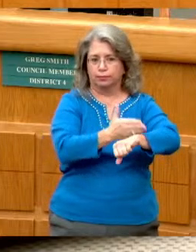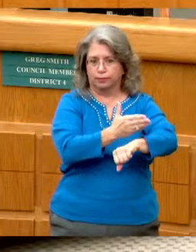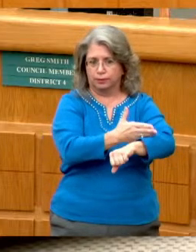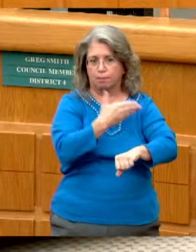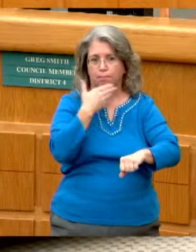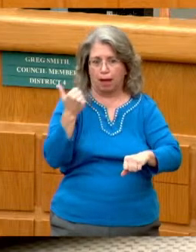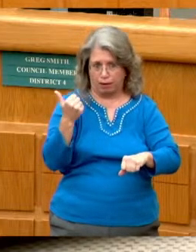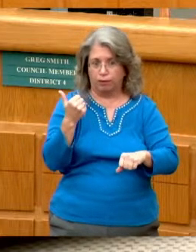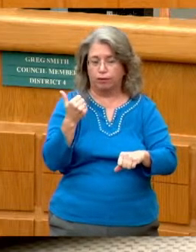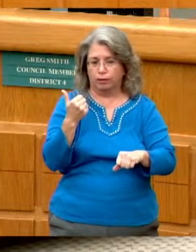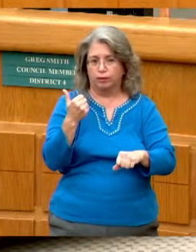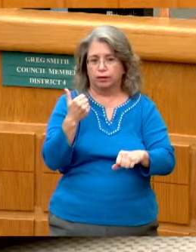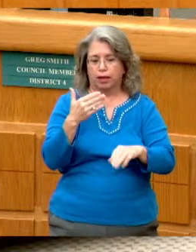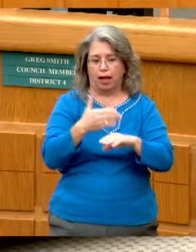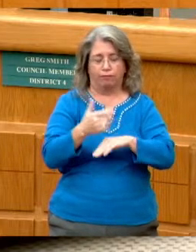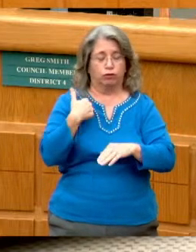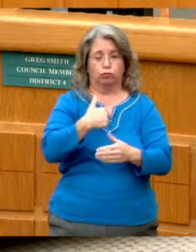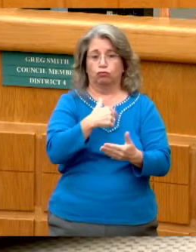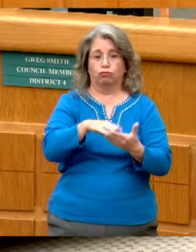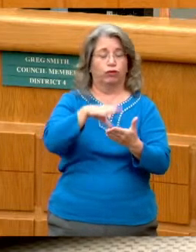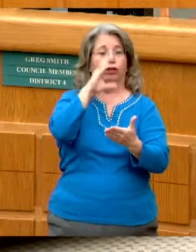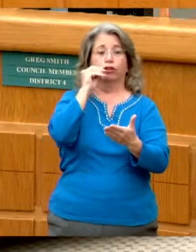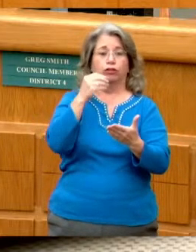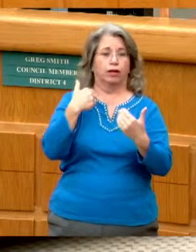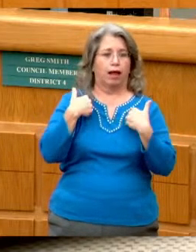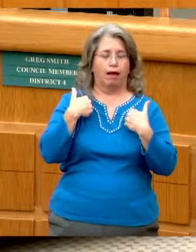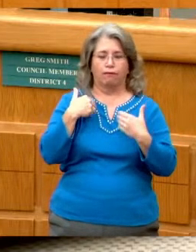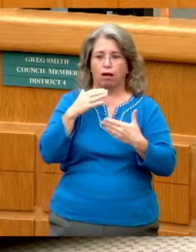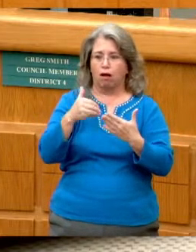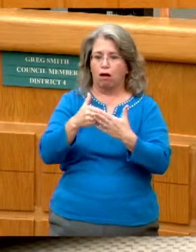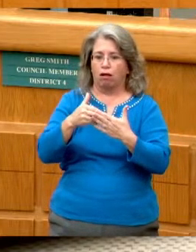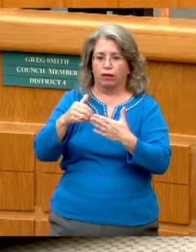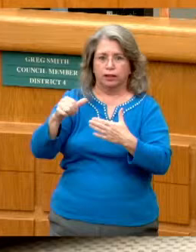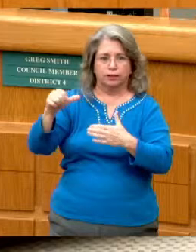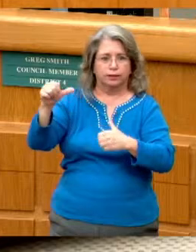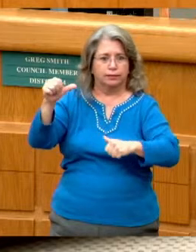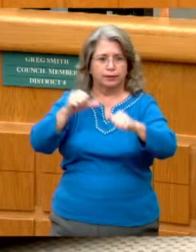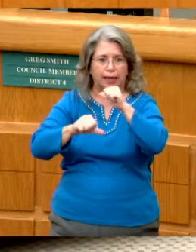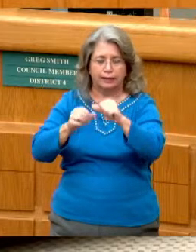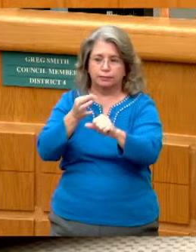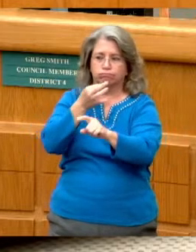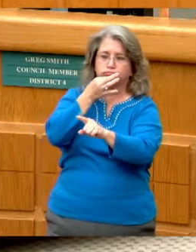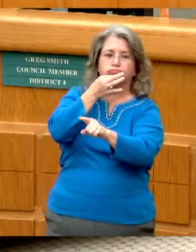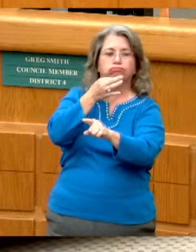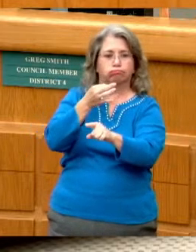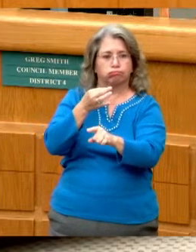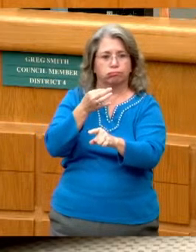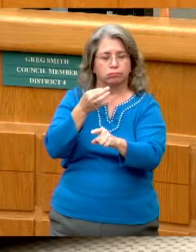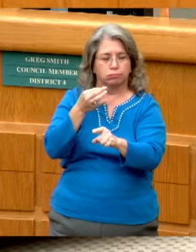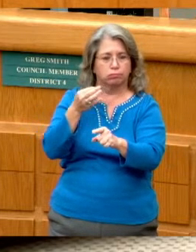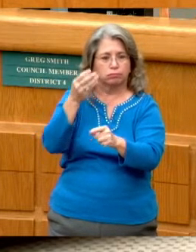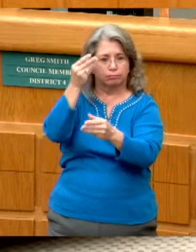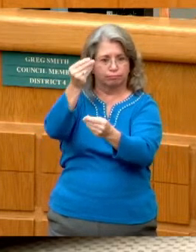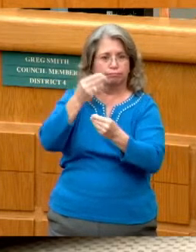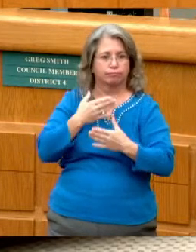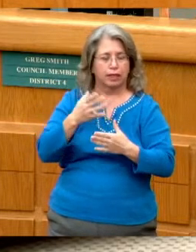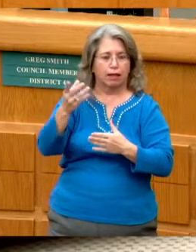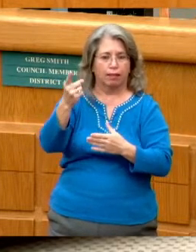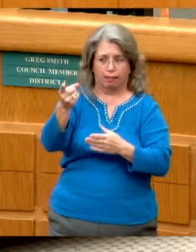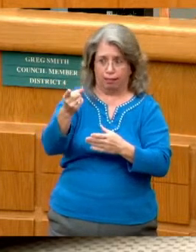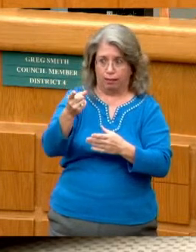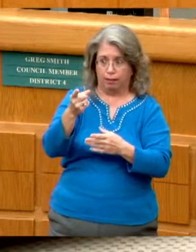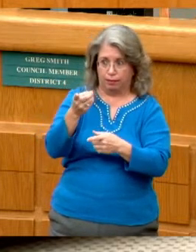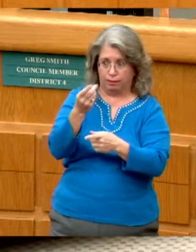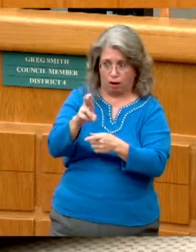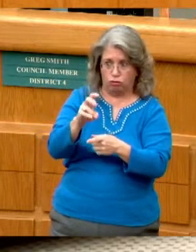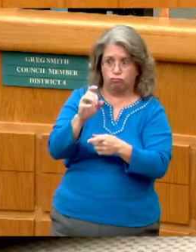these, after we have the scientific discussions. We let the scientific authorities give us the right answers. So